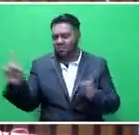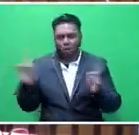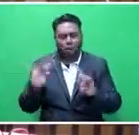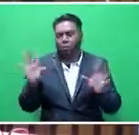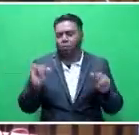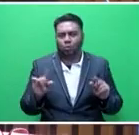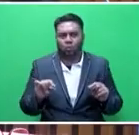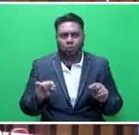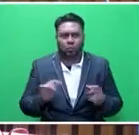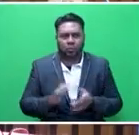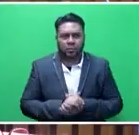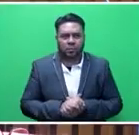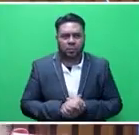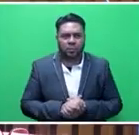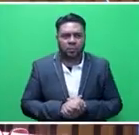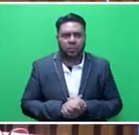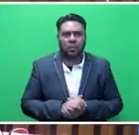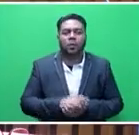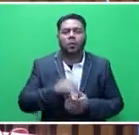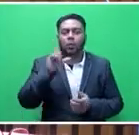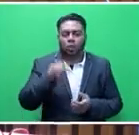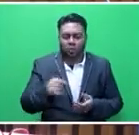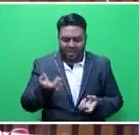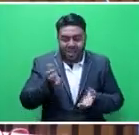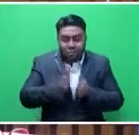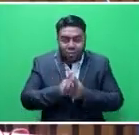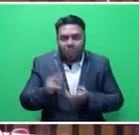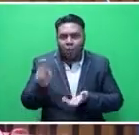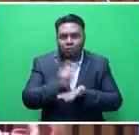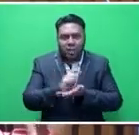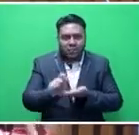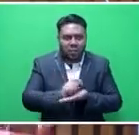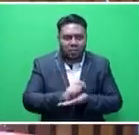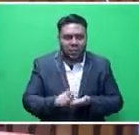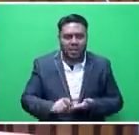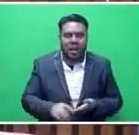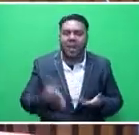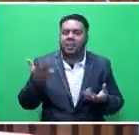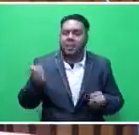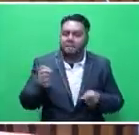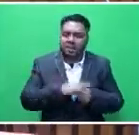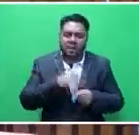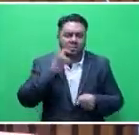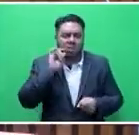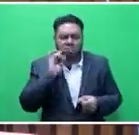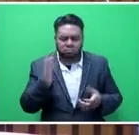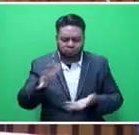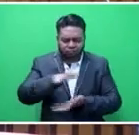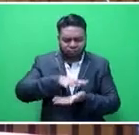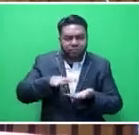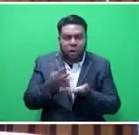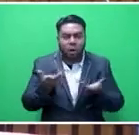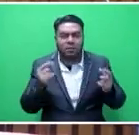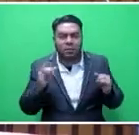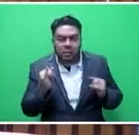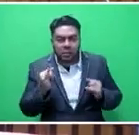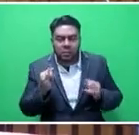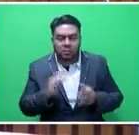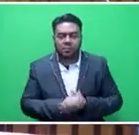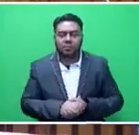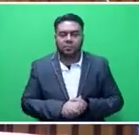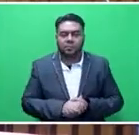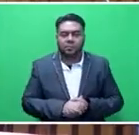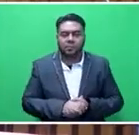intro, Gosfulia, we do it in the interest of transparency. And they have made a mockery of it. They have made a mockery of it.